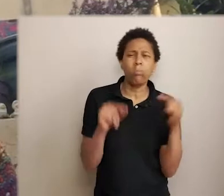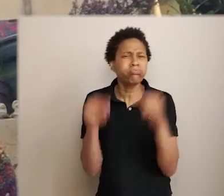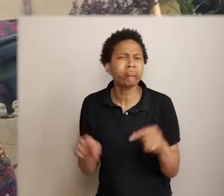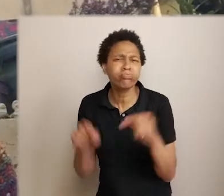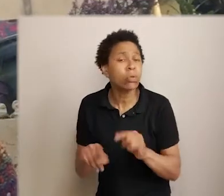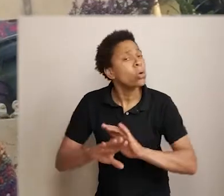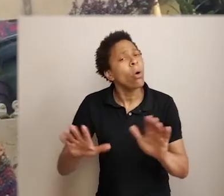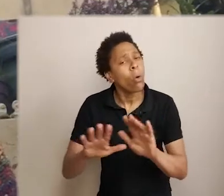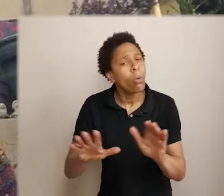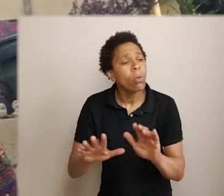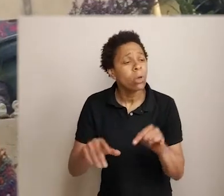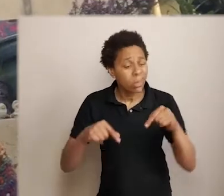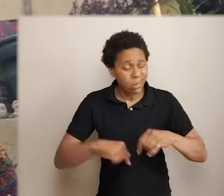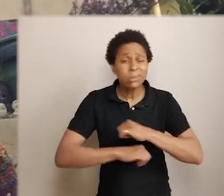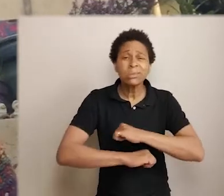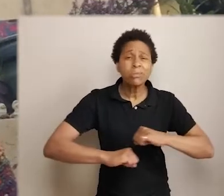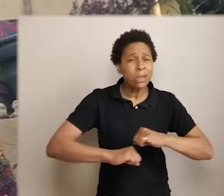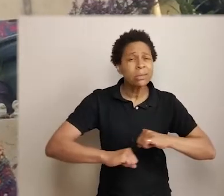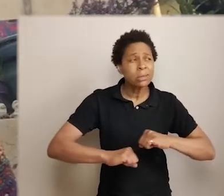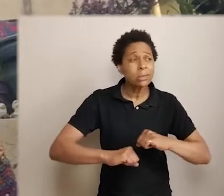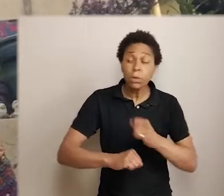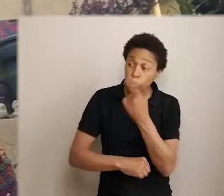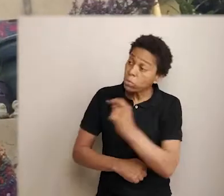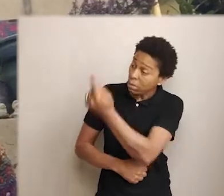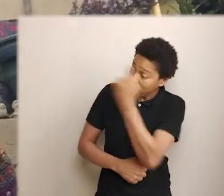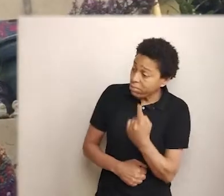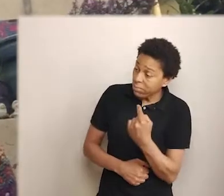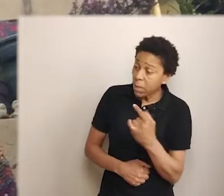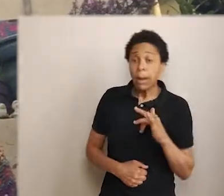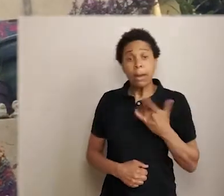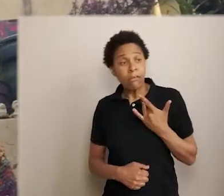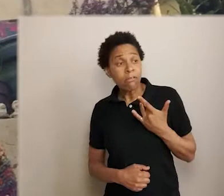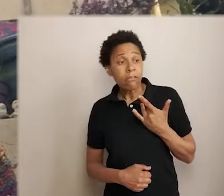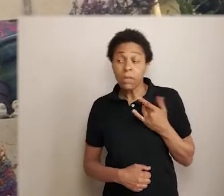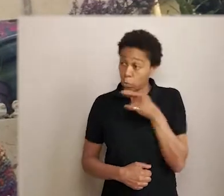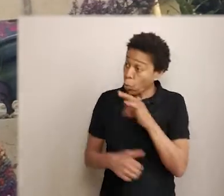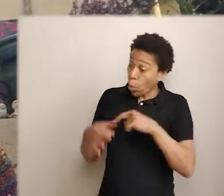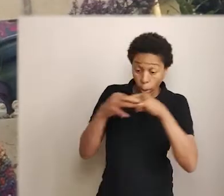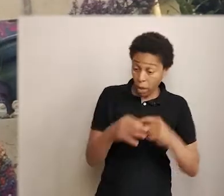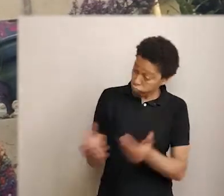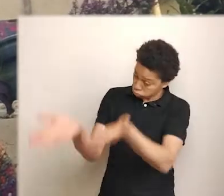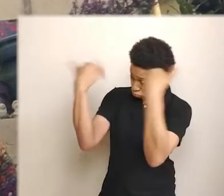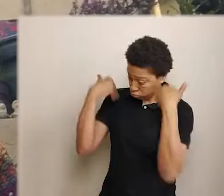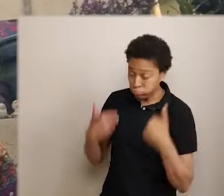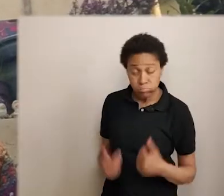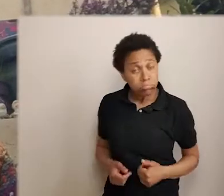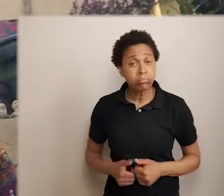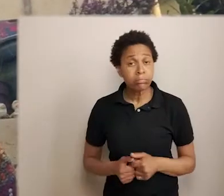aggression. There was space where people would come and live with us as young queers themselves, and